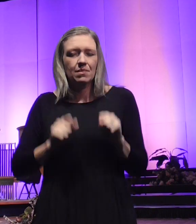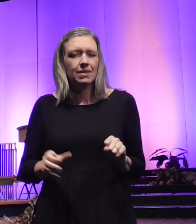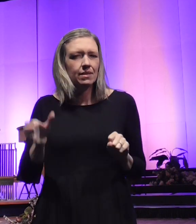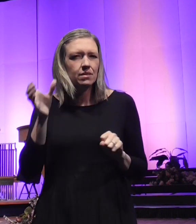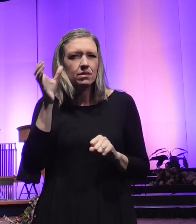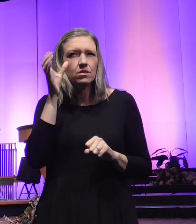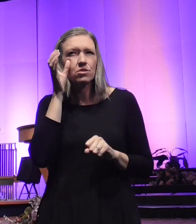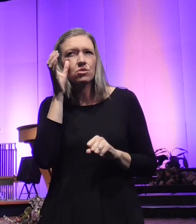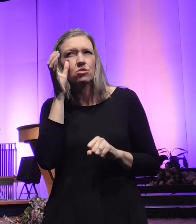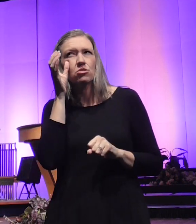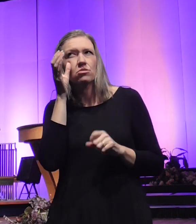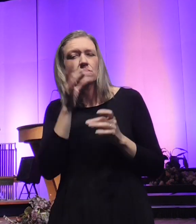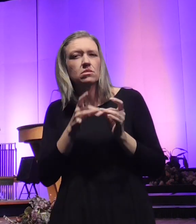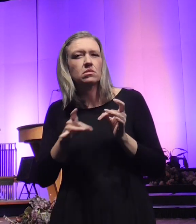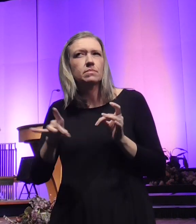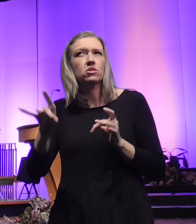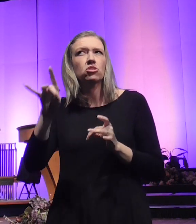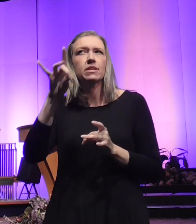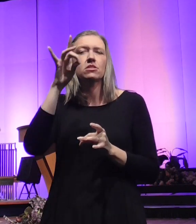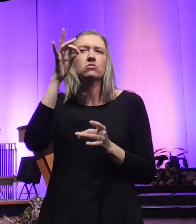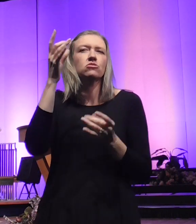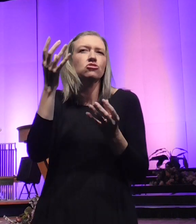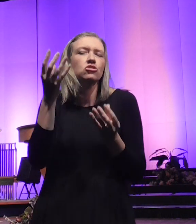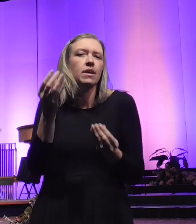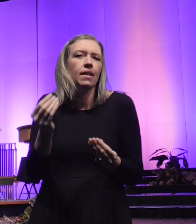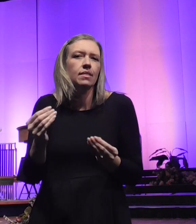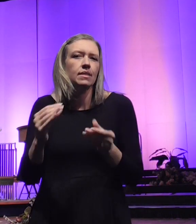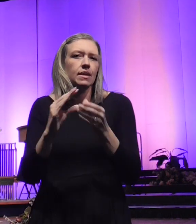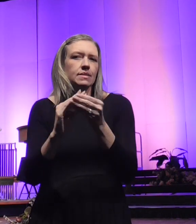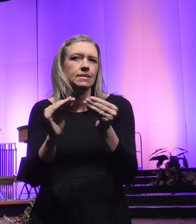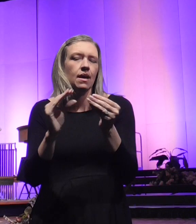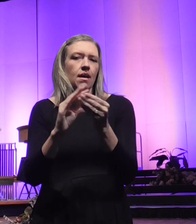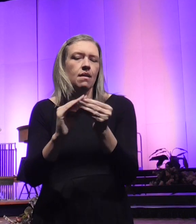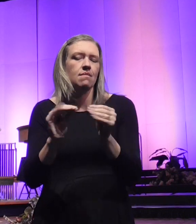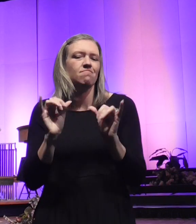hear Spirit gently say,